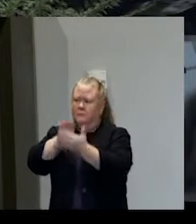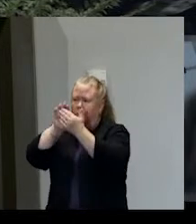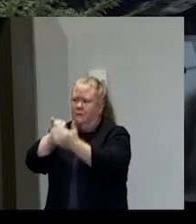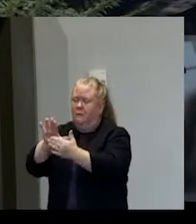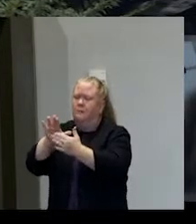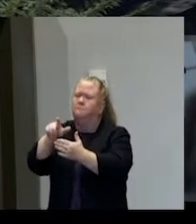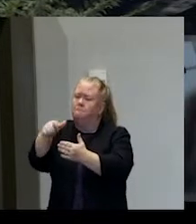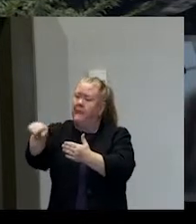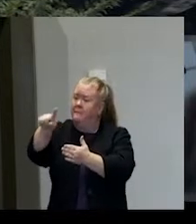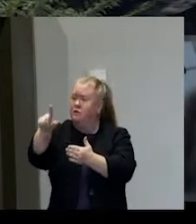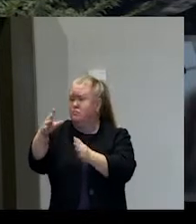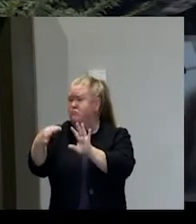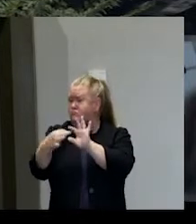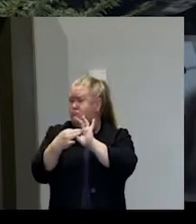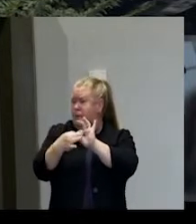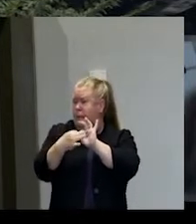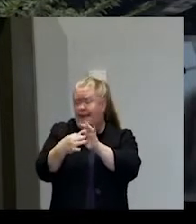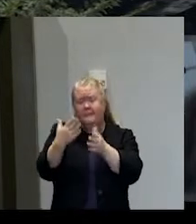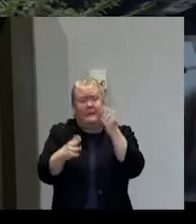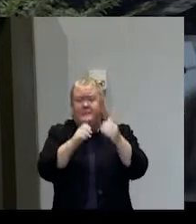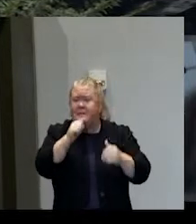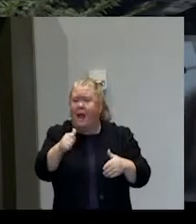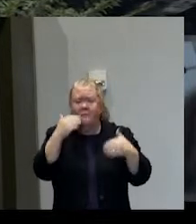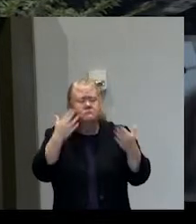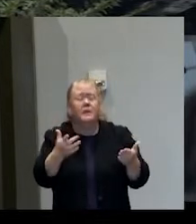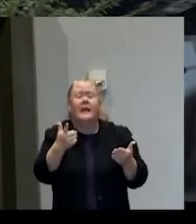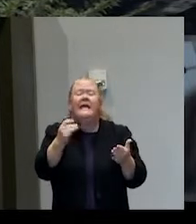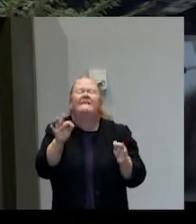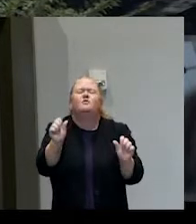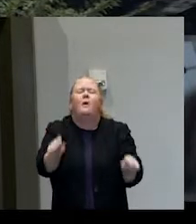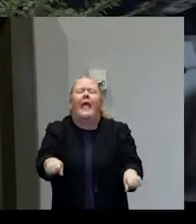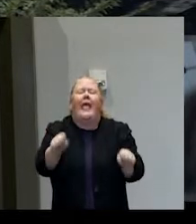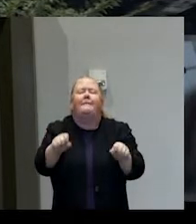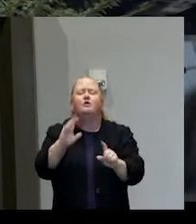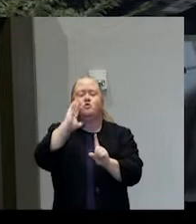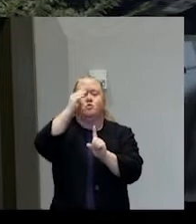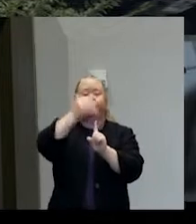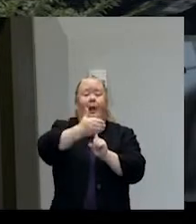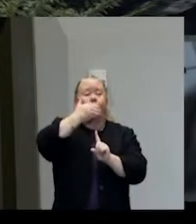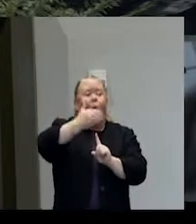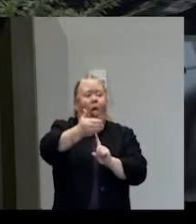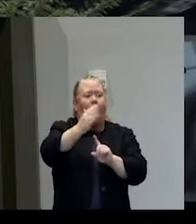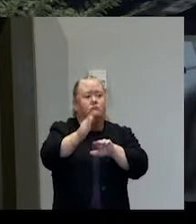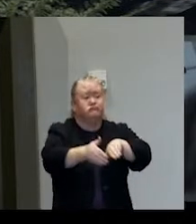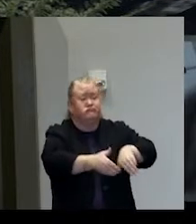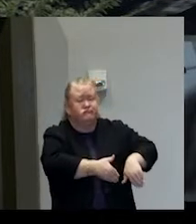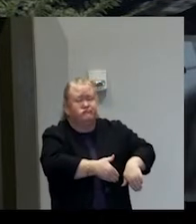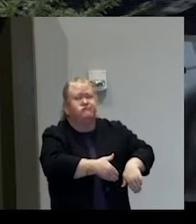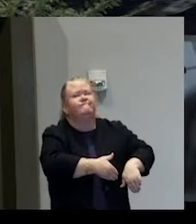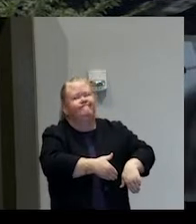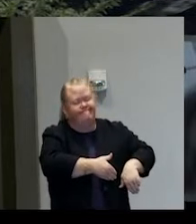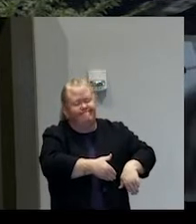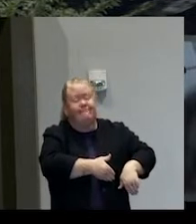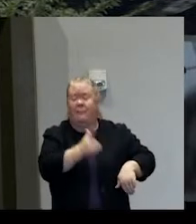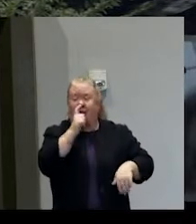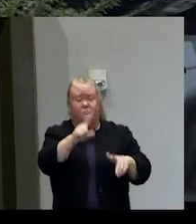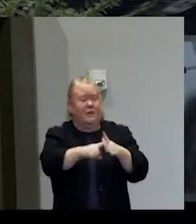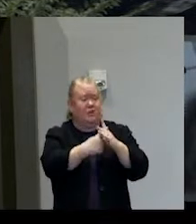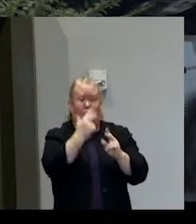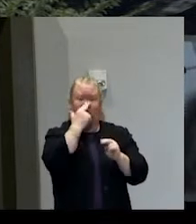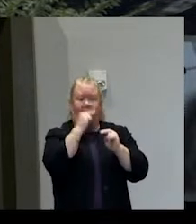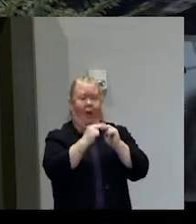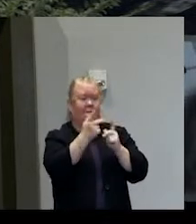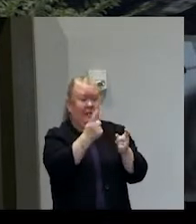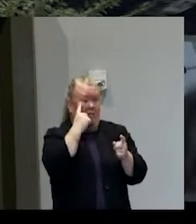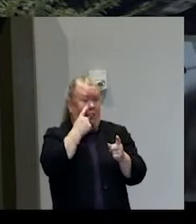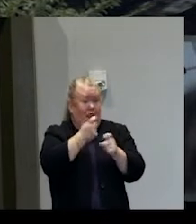to a little bit easier that don't display, especially when you're able to mask them as well as you can. That's why I got into comedy, because if everyone thought I